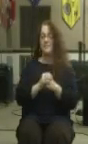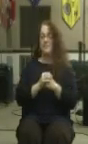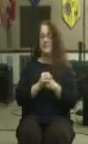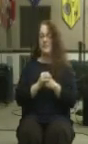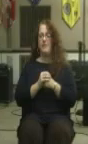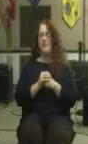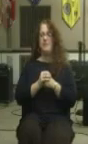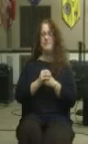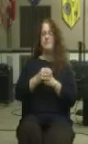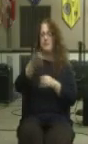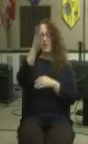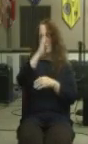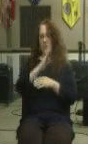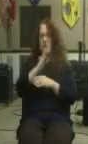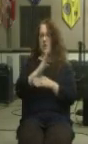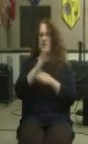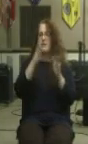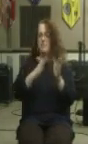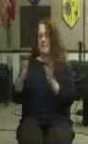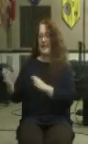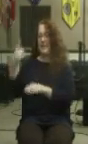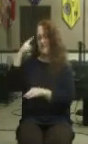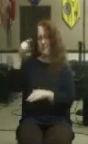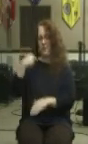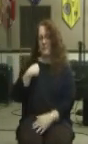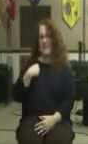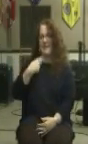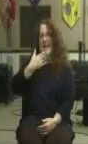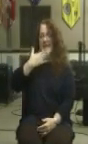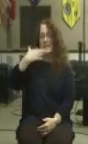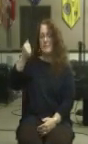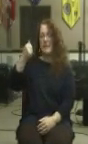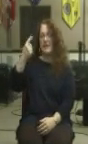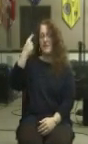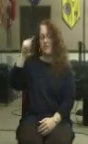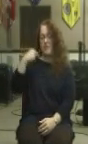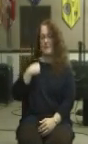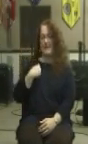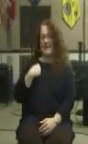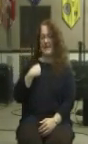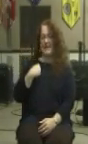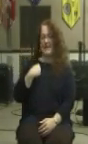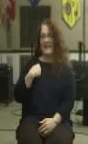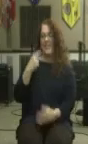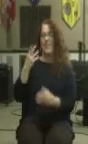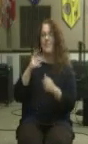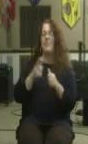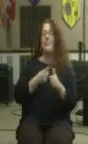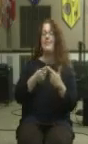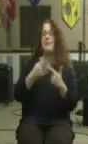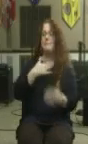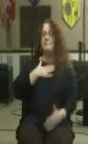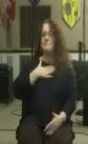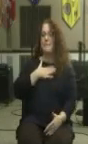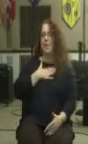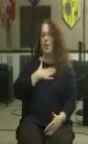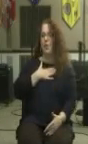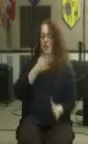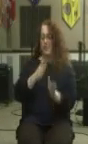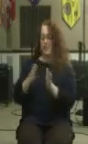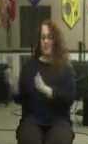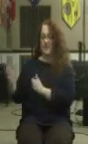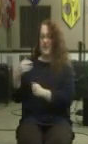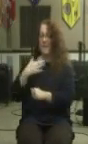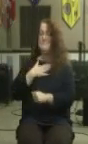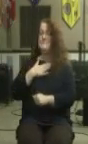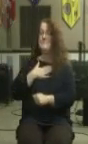I said, you know what God planned for me was better for me than my own